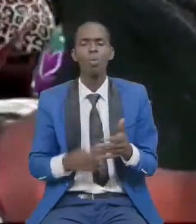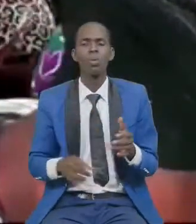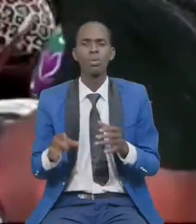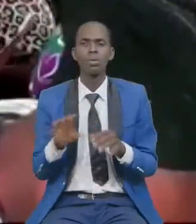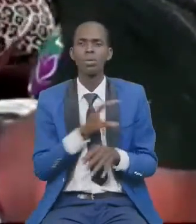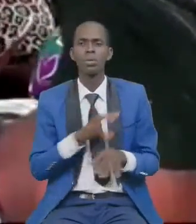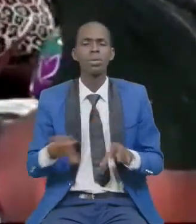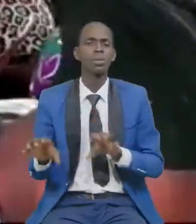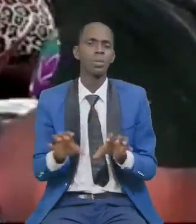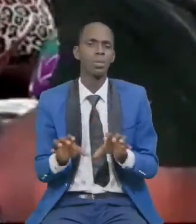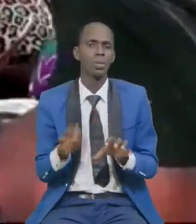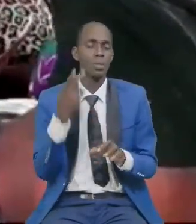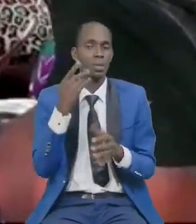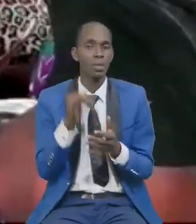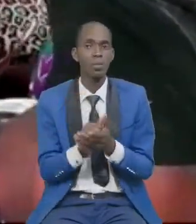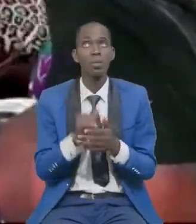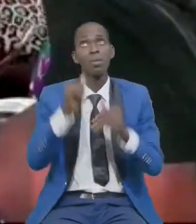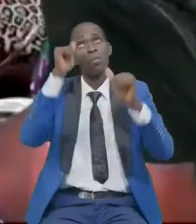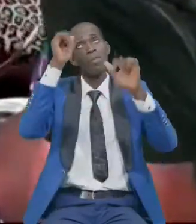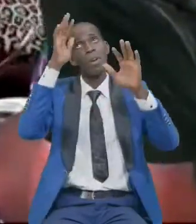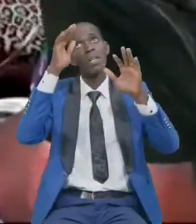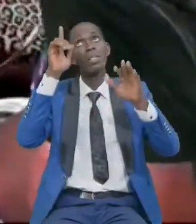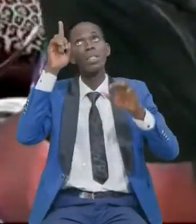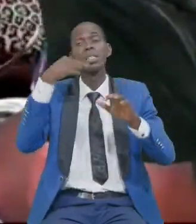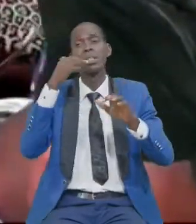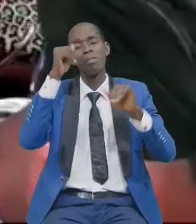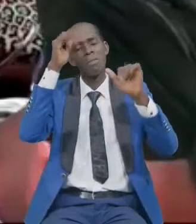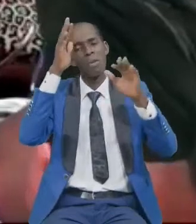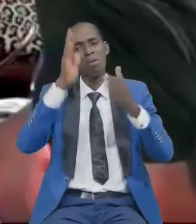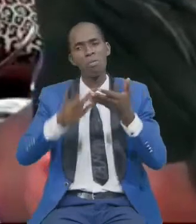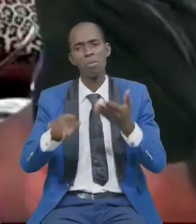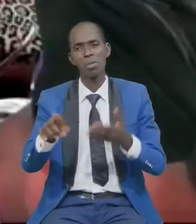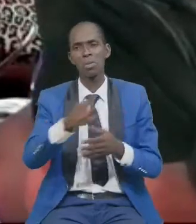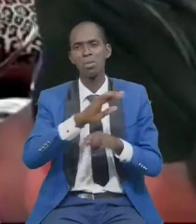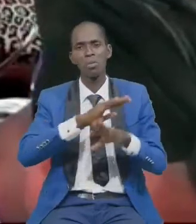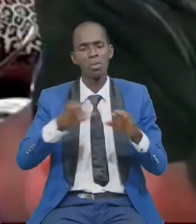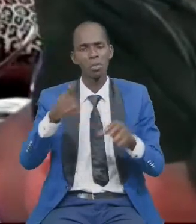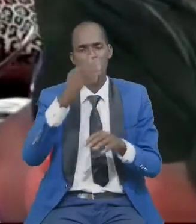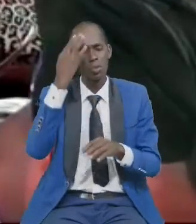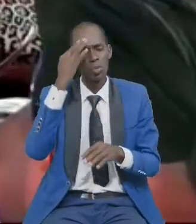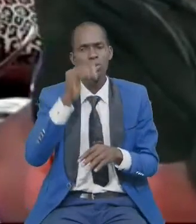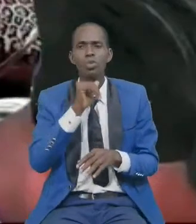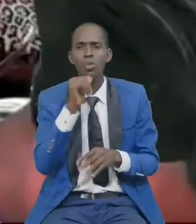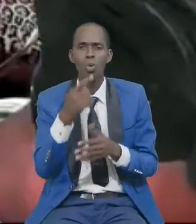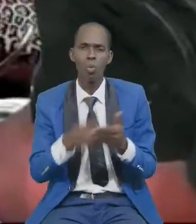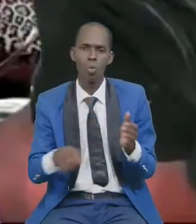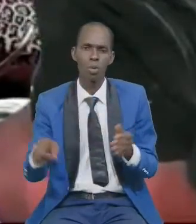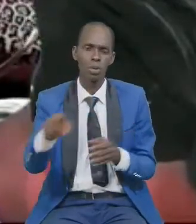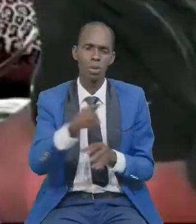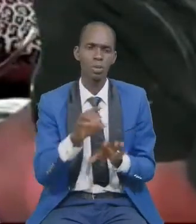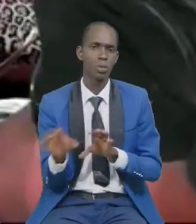forgive them, for they know not what they do. They didn't know the eternal